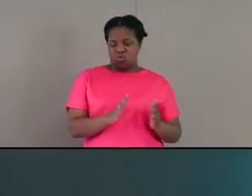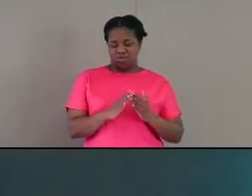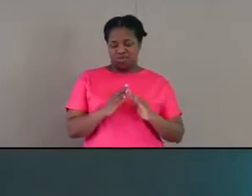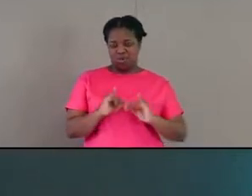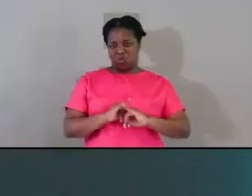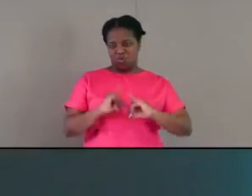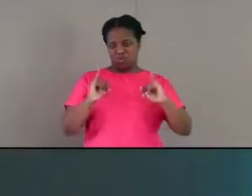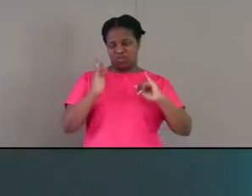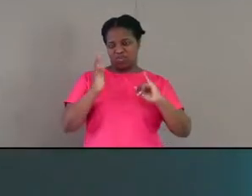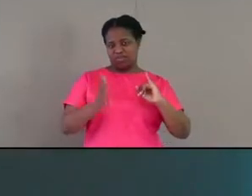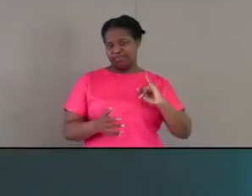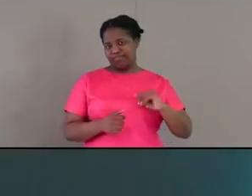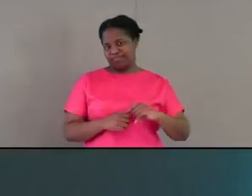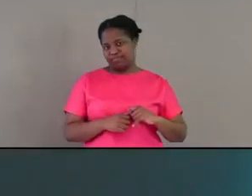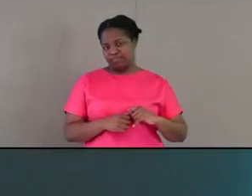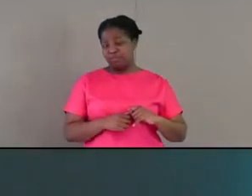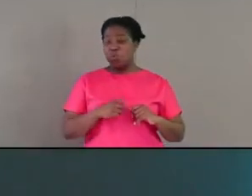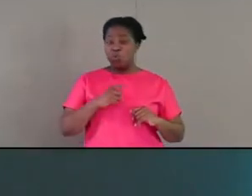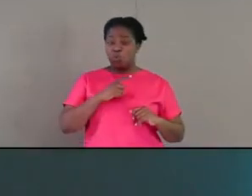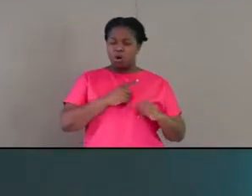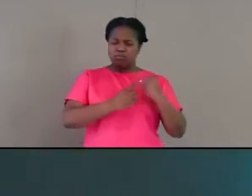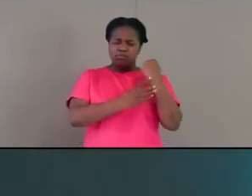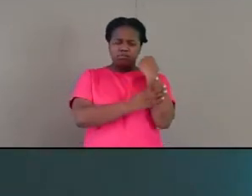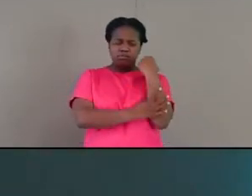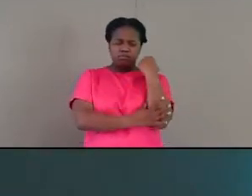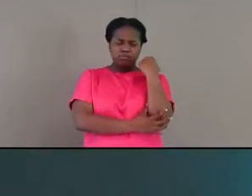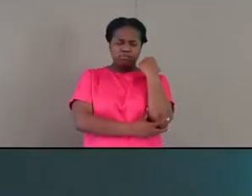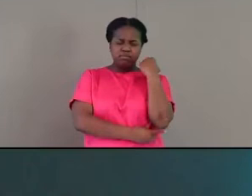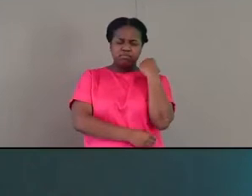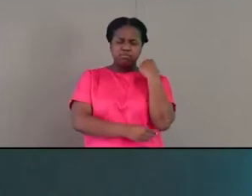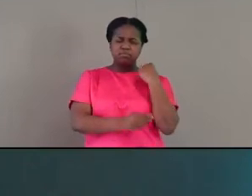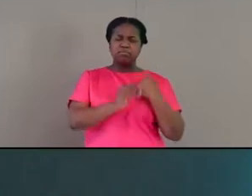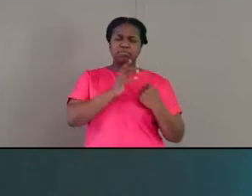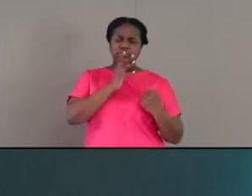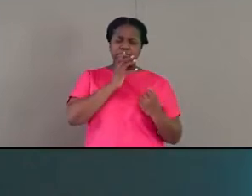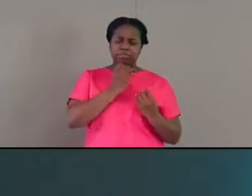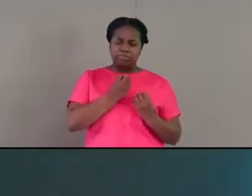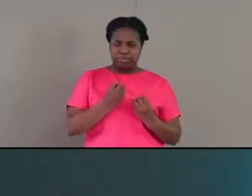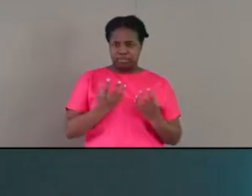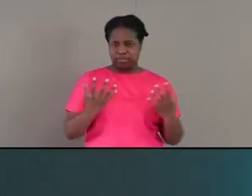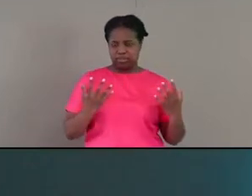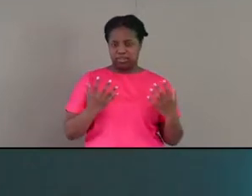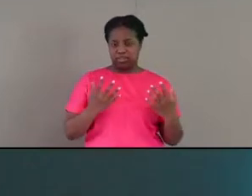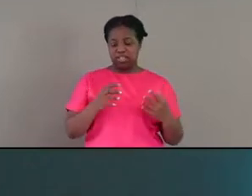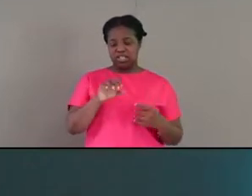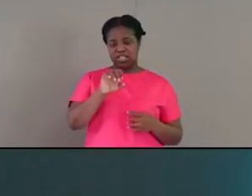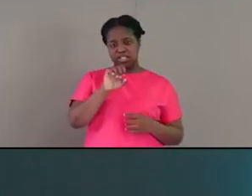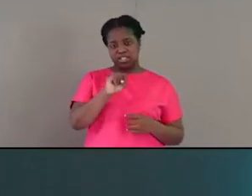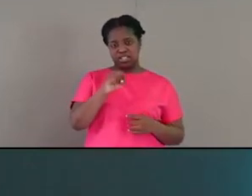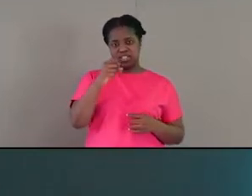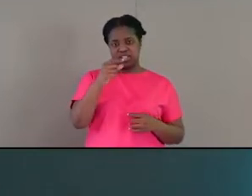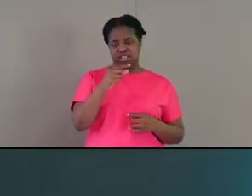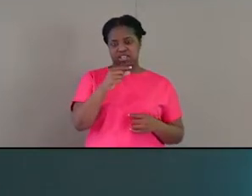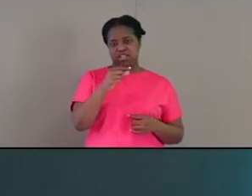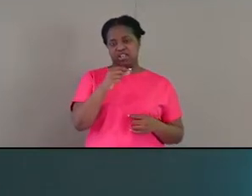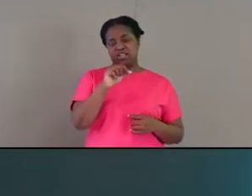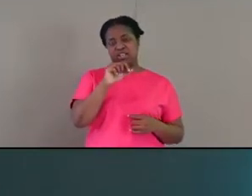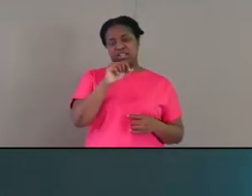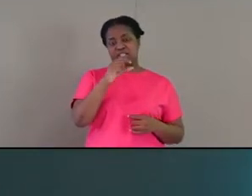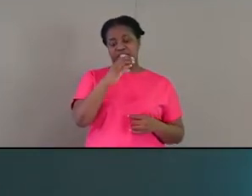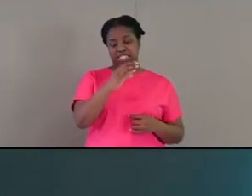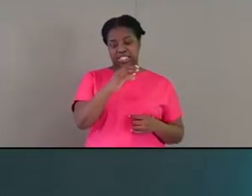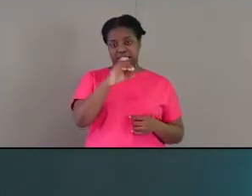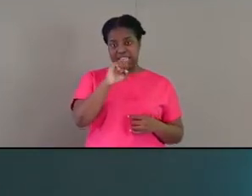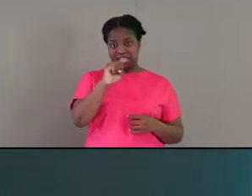Impacts beyond poverty reduction. The CSG was designed to reduce poverty and to cover the nutritional cost of a